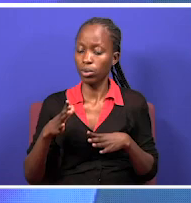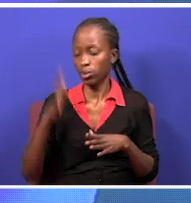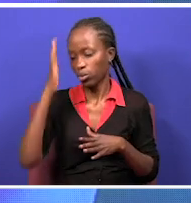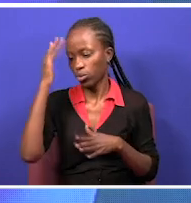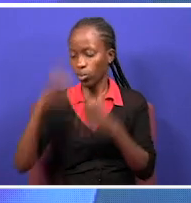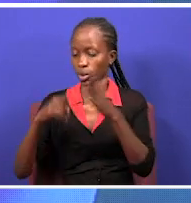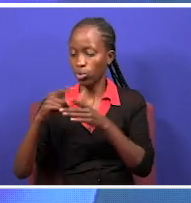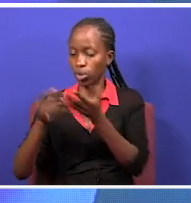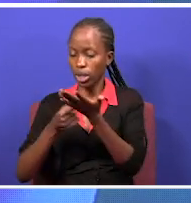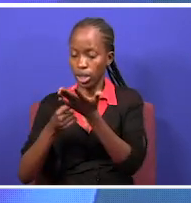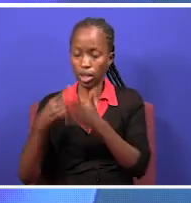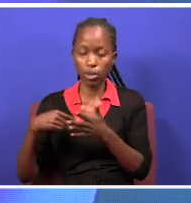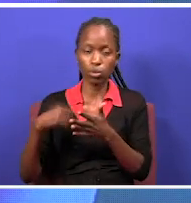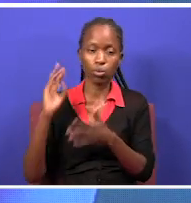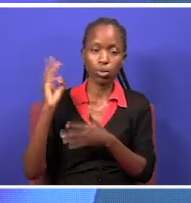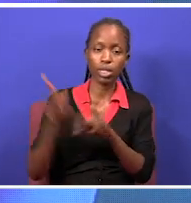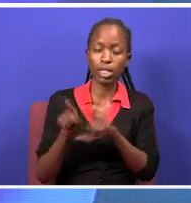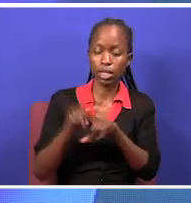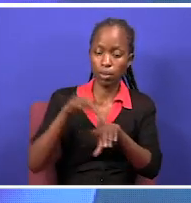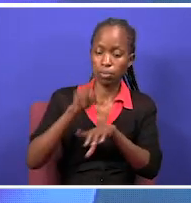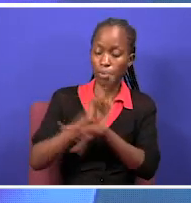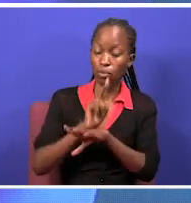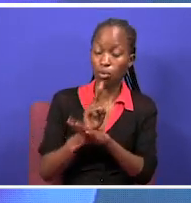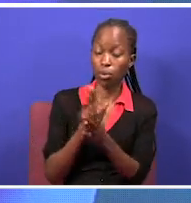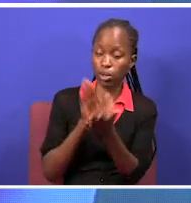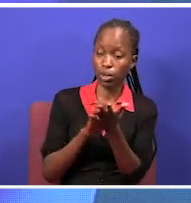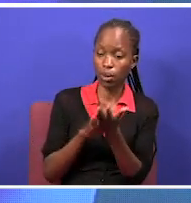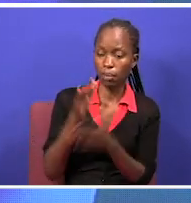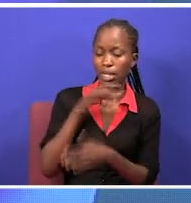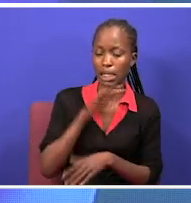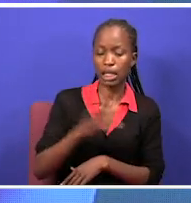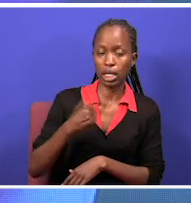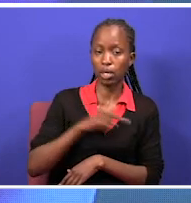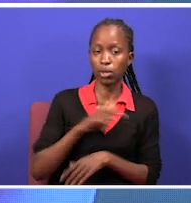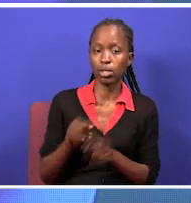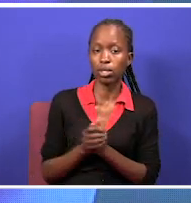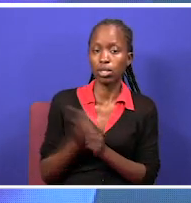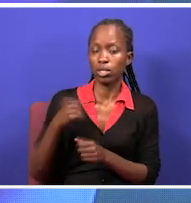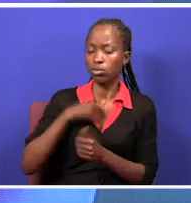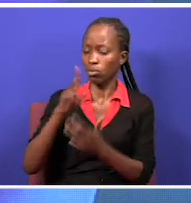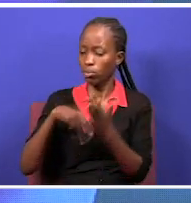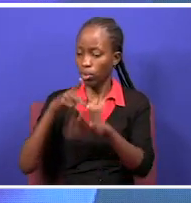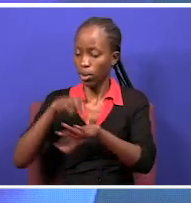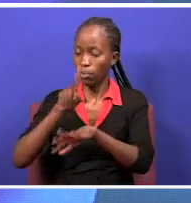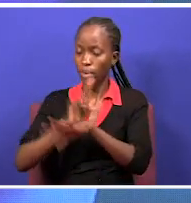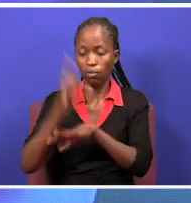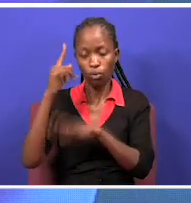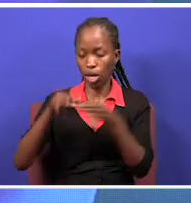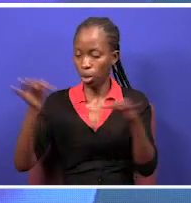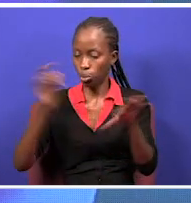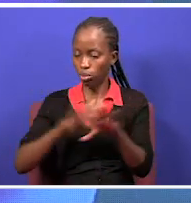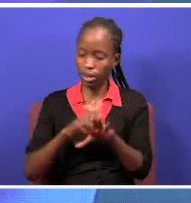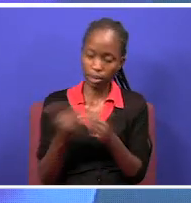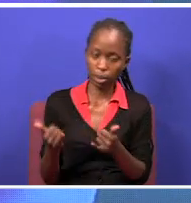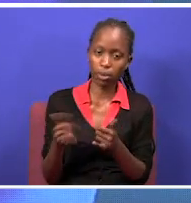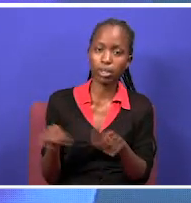So this was one of the books that was suggested, I think, by our son. So we've been reading Proverbs for quite a while now. So